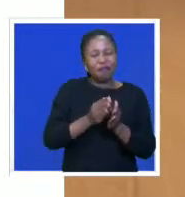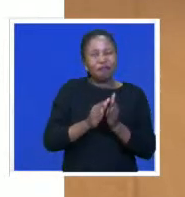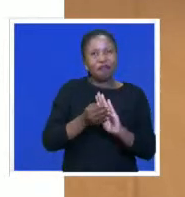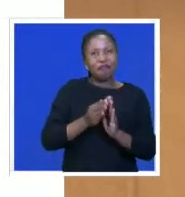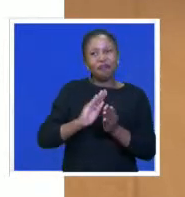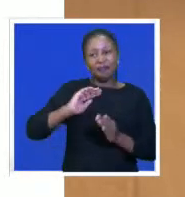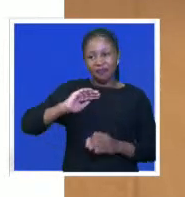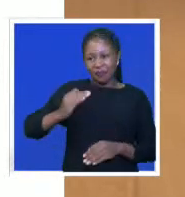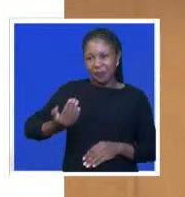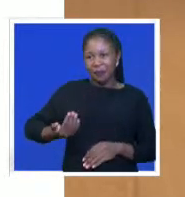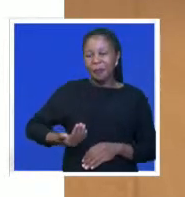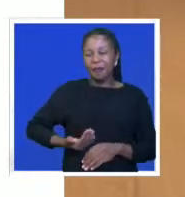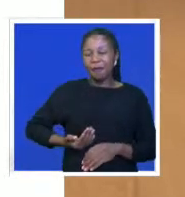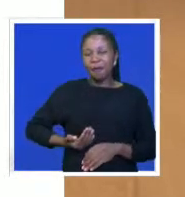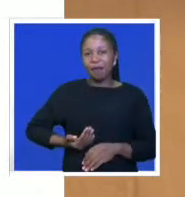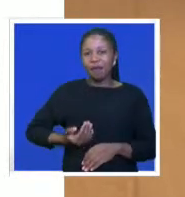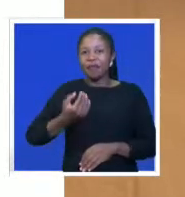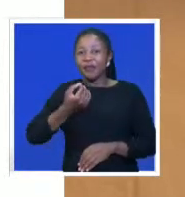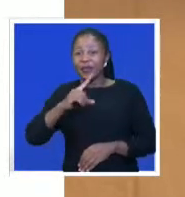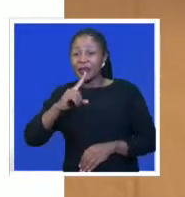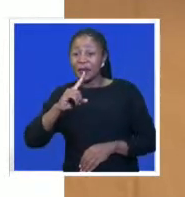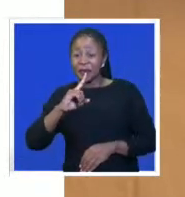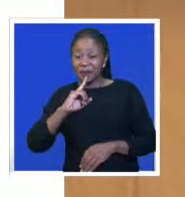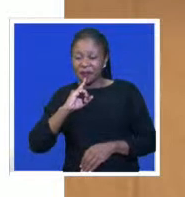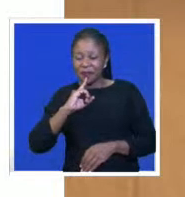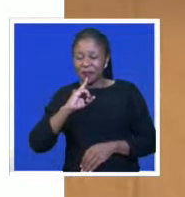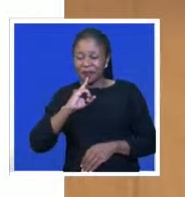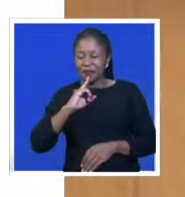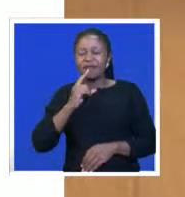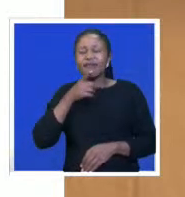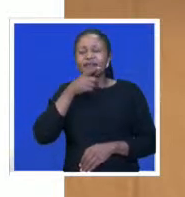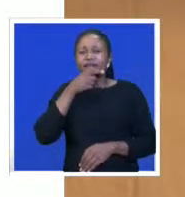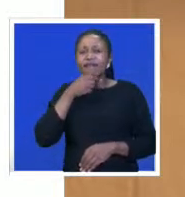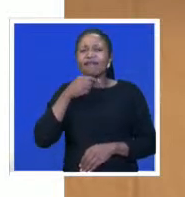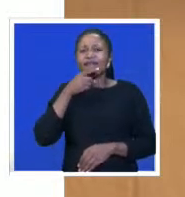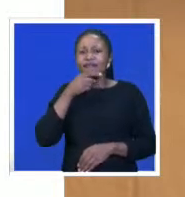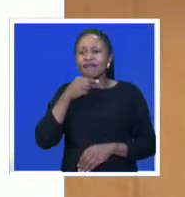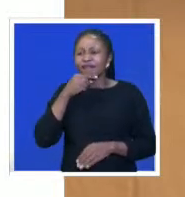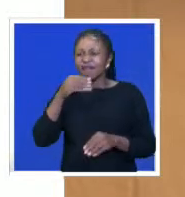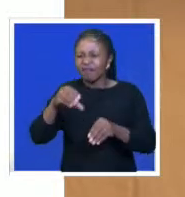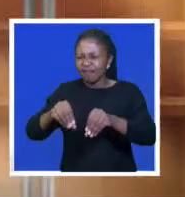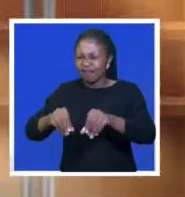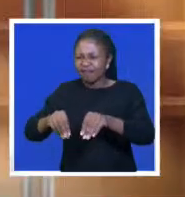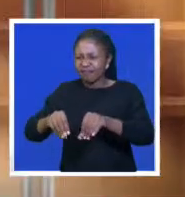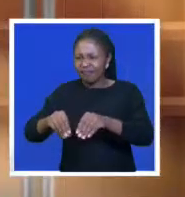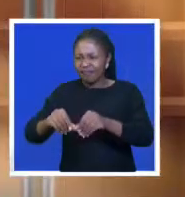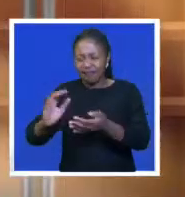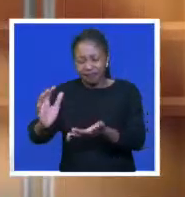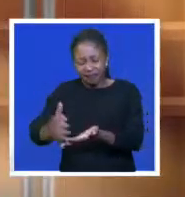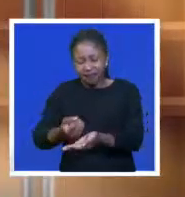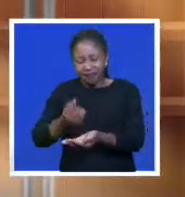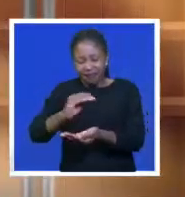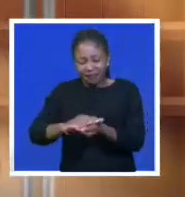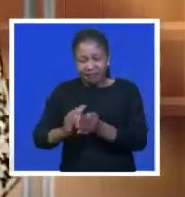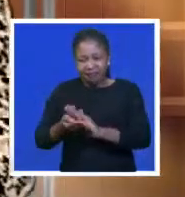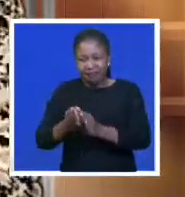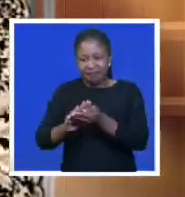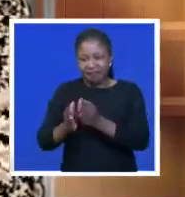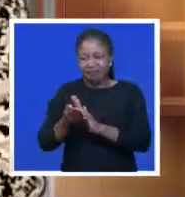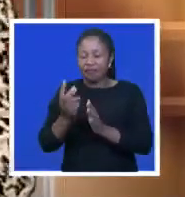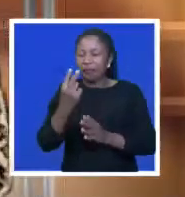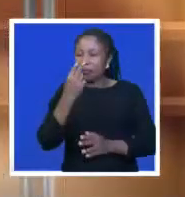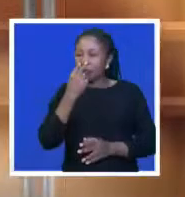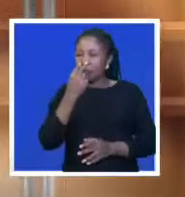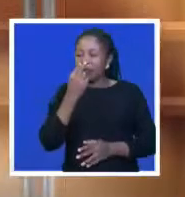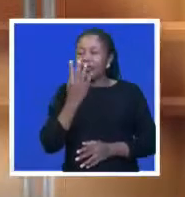Adam from the dust and breathed life into him. God